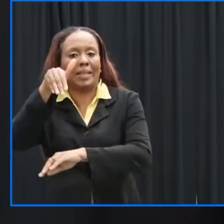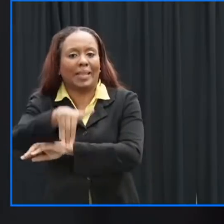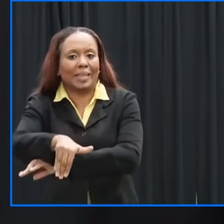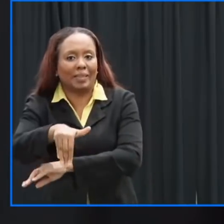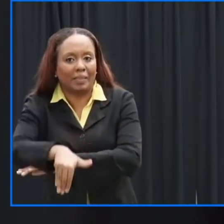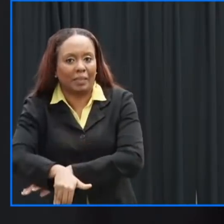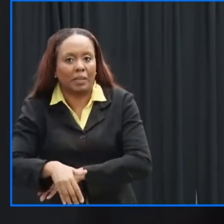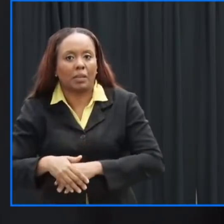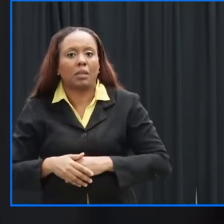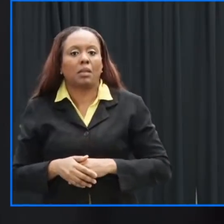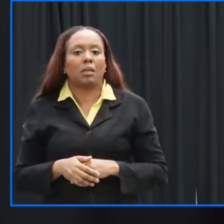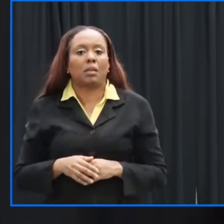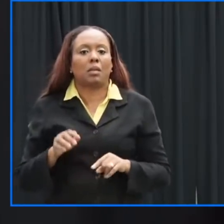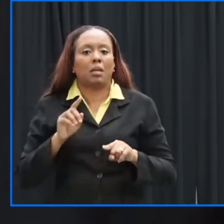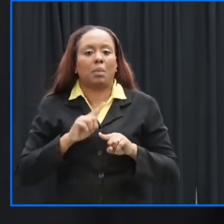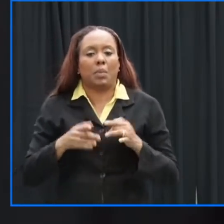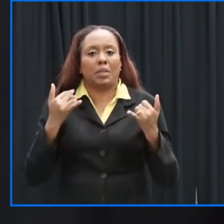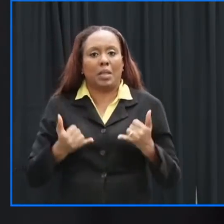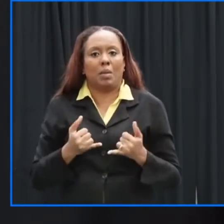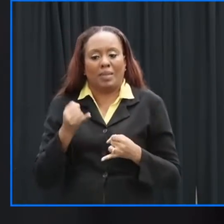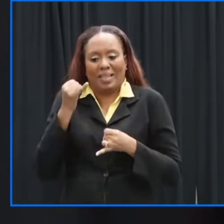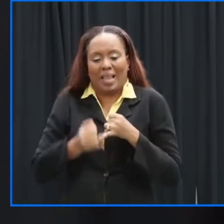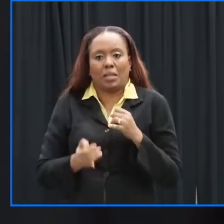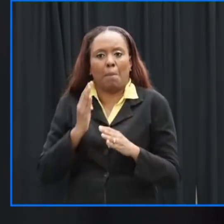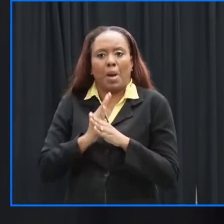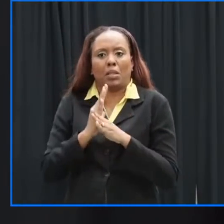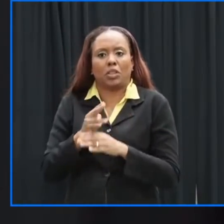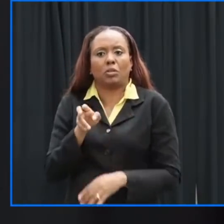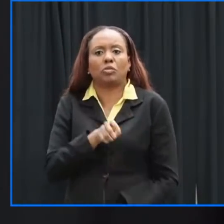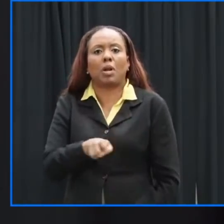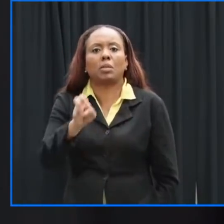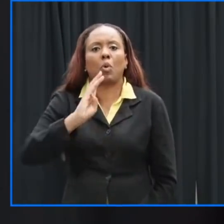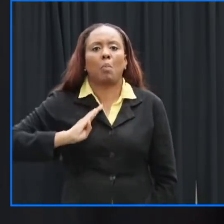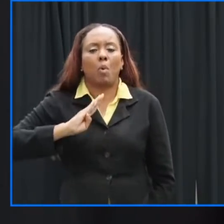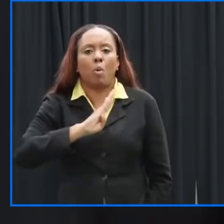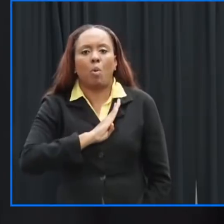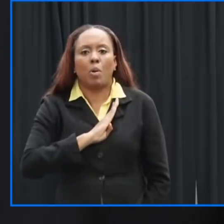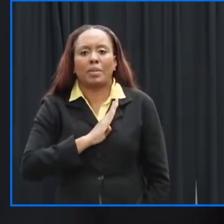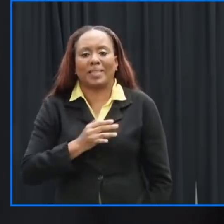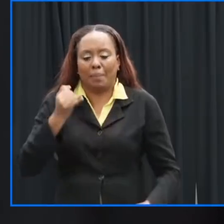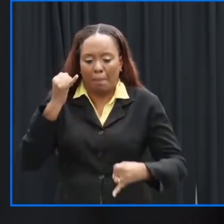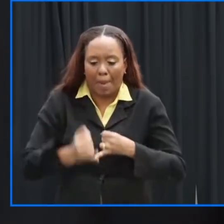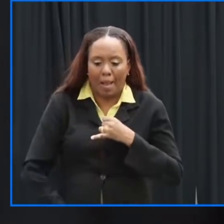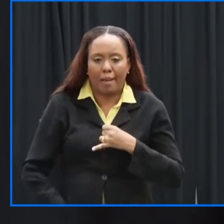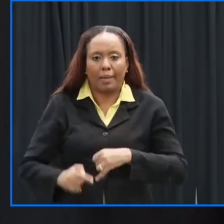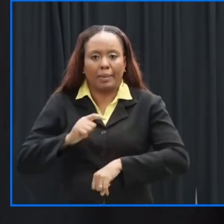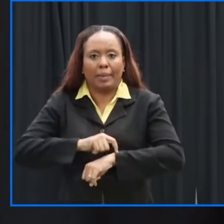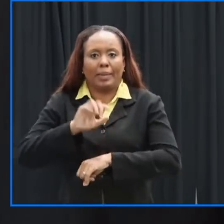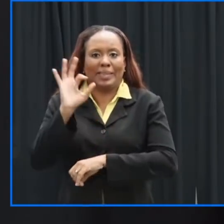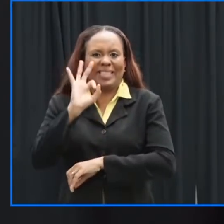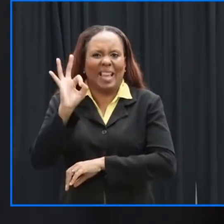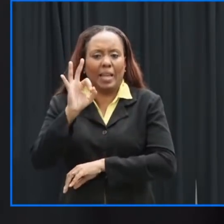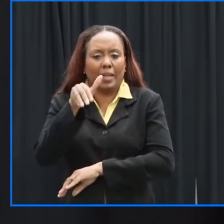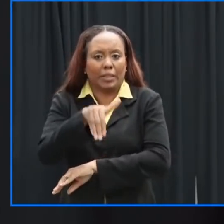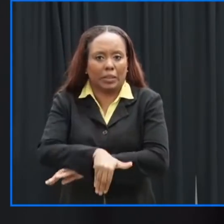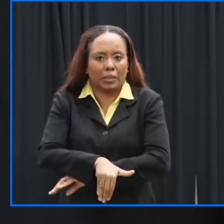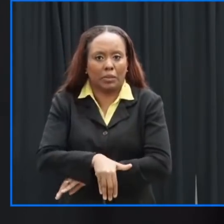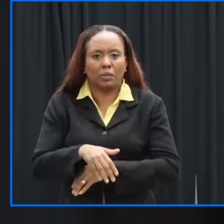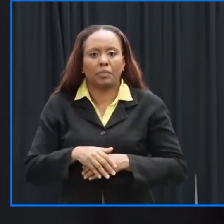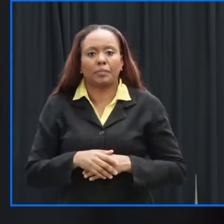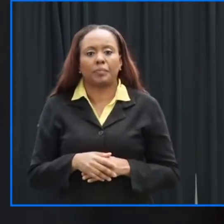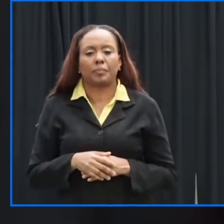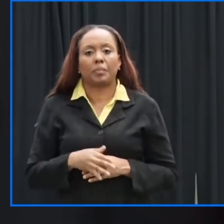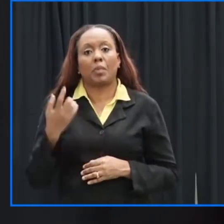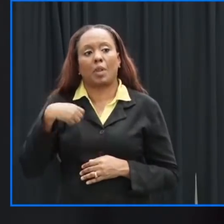bus leaves its terminal tonight at 9, we have had to take a decision which we have not taken lightly.